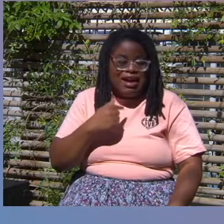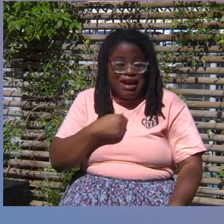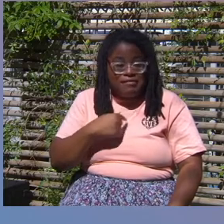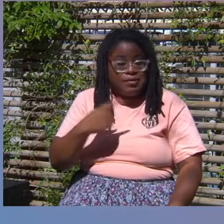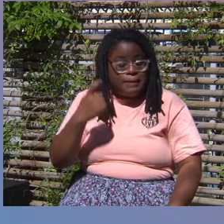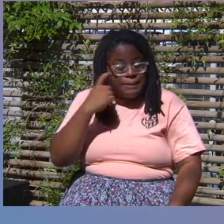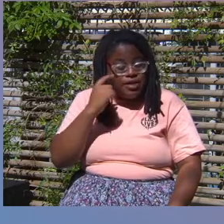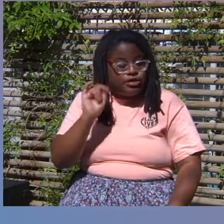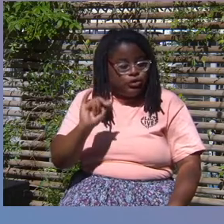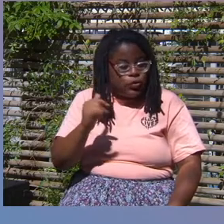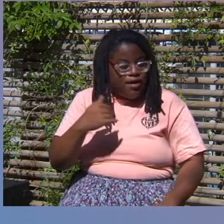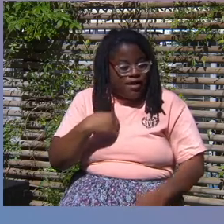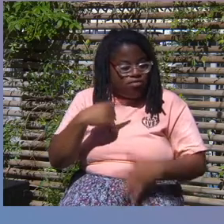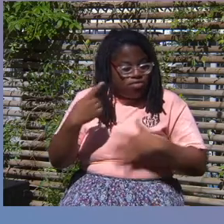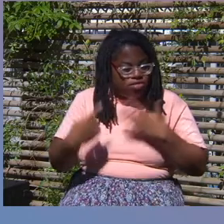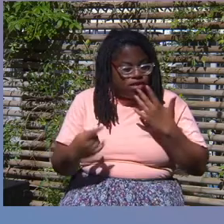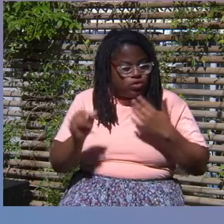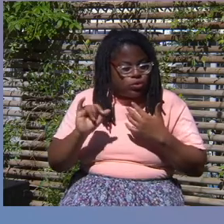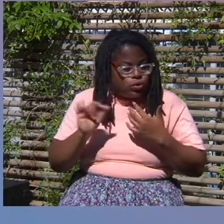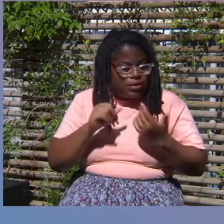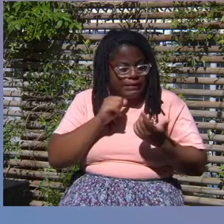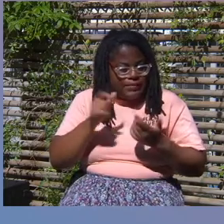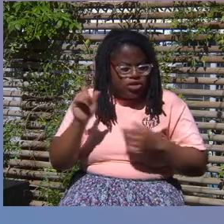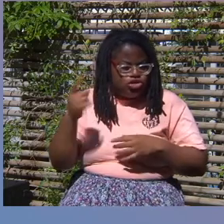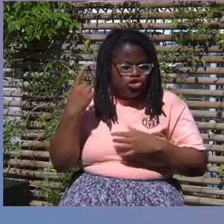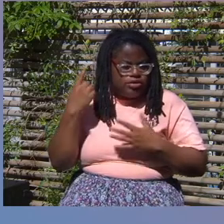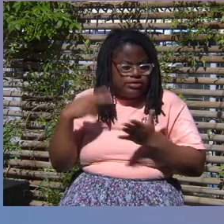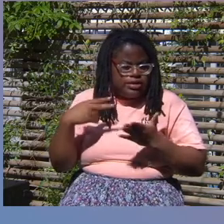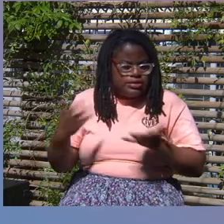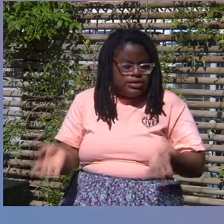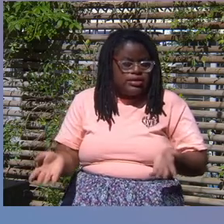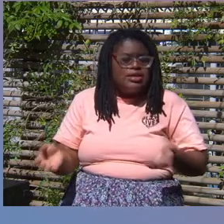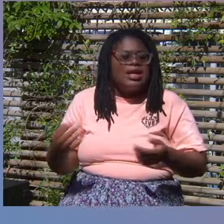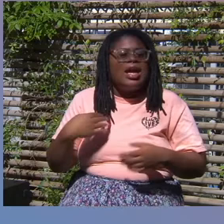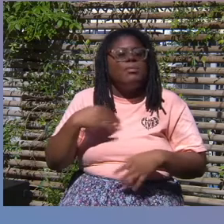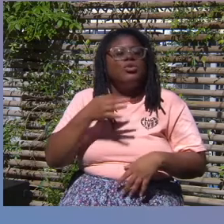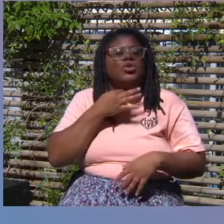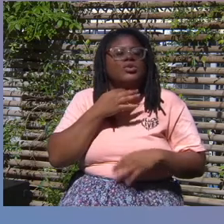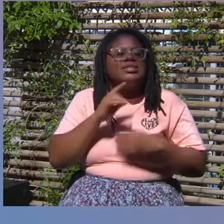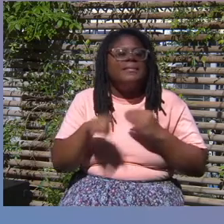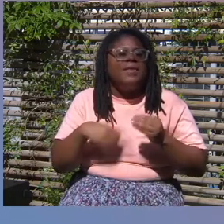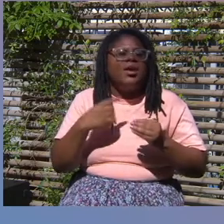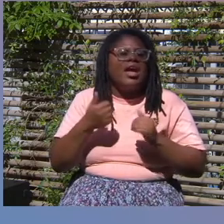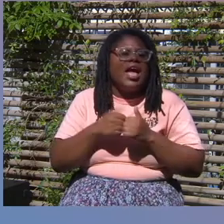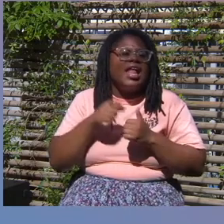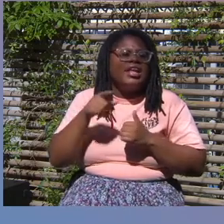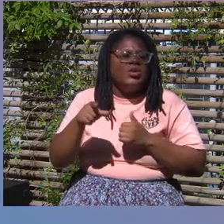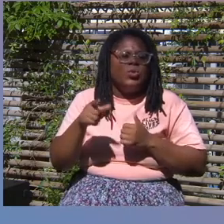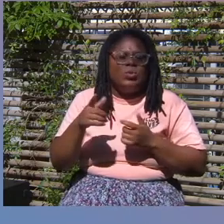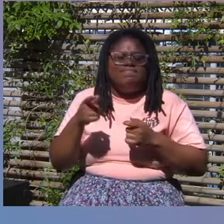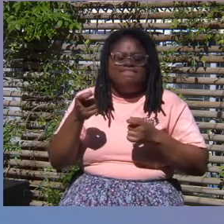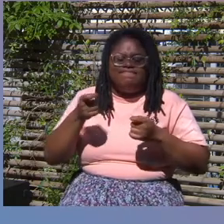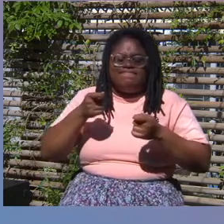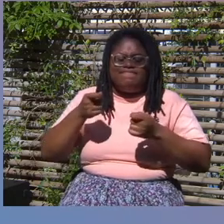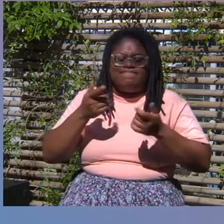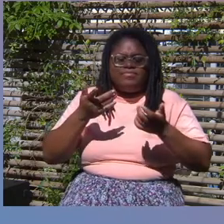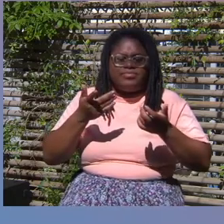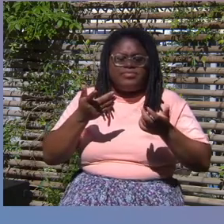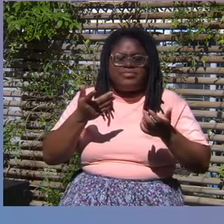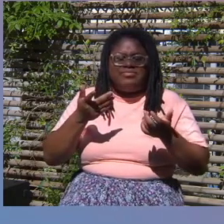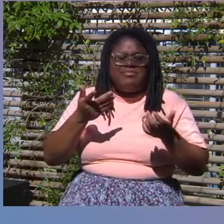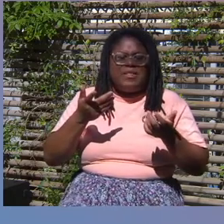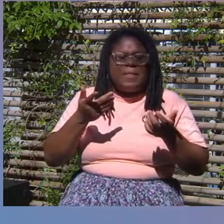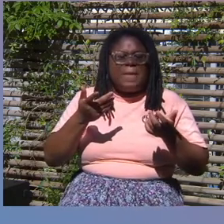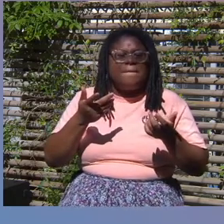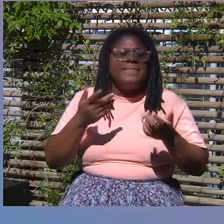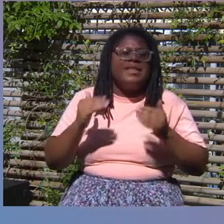have a mind too. I have things that I'm thinking about. I'm not just dancing. And I'm curious about how you maintain the